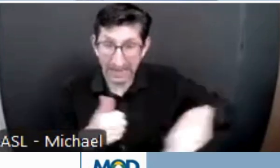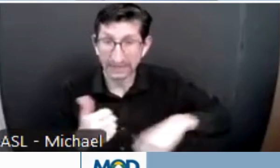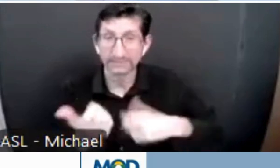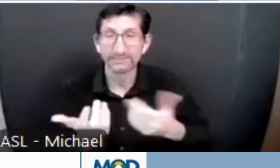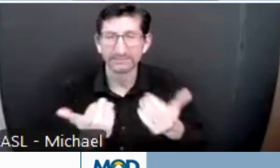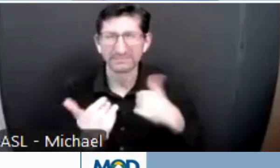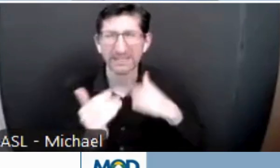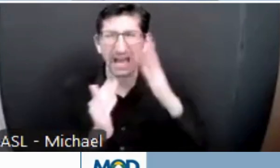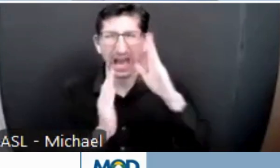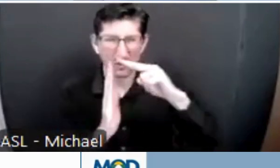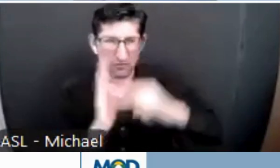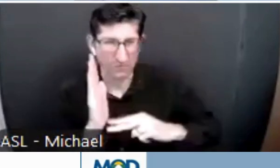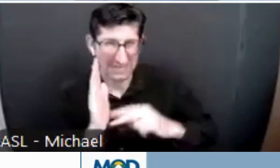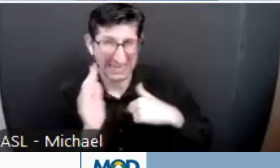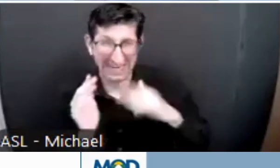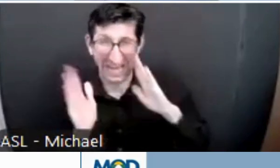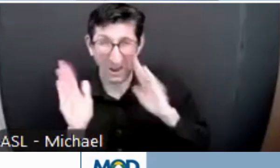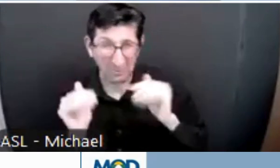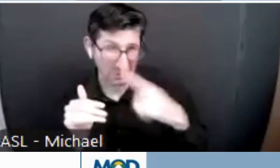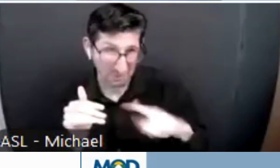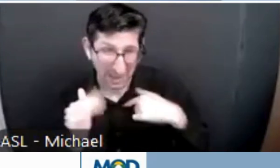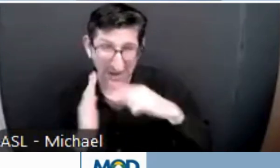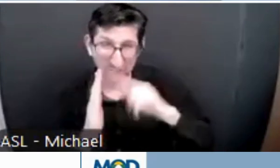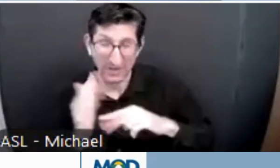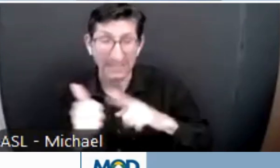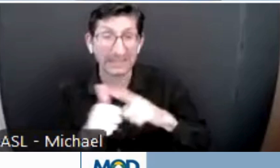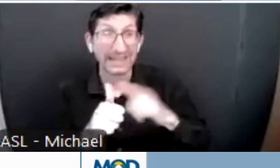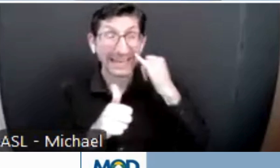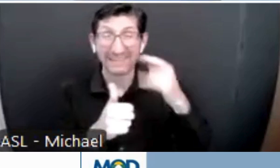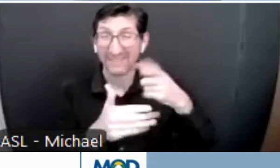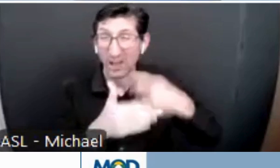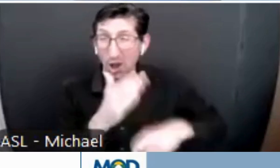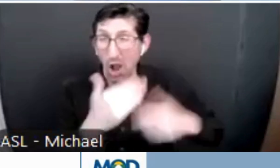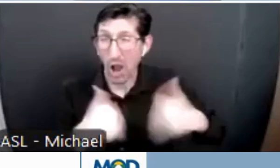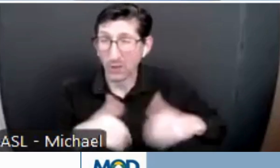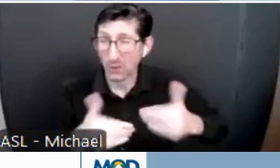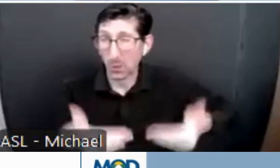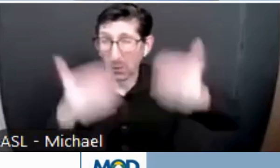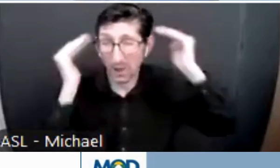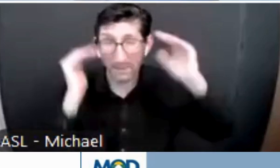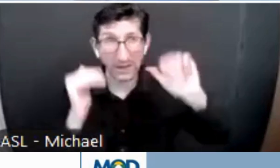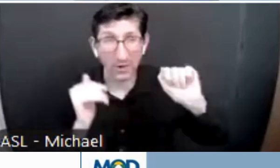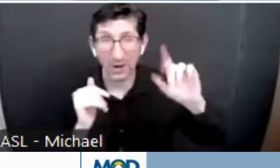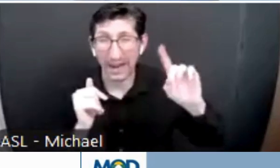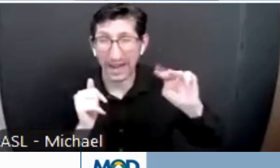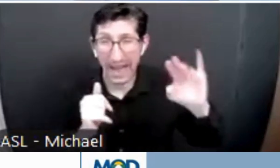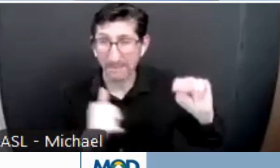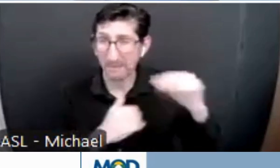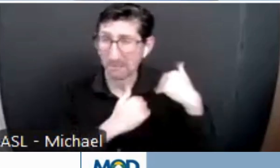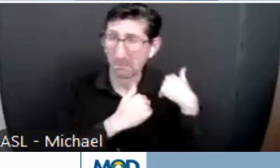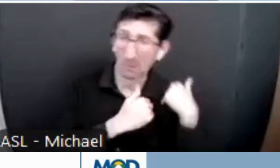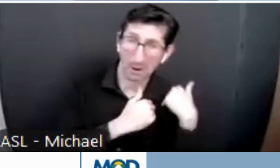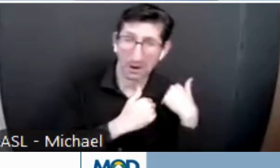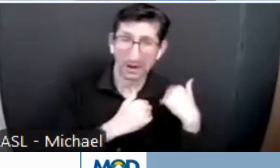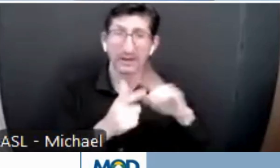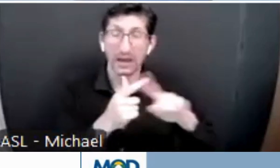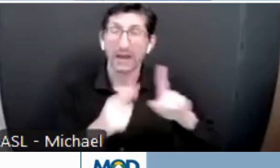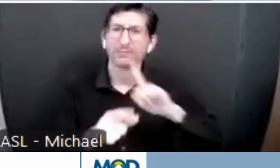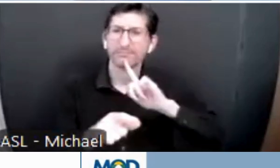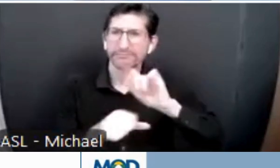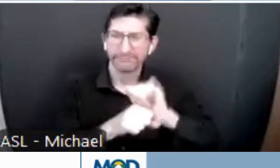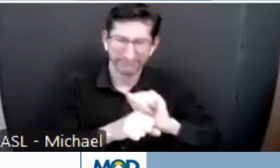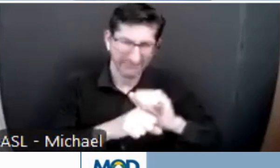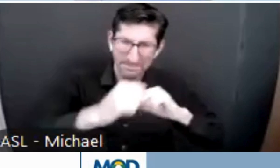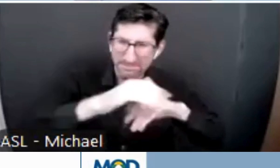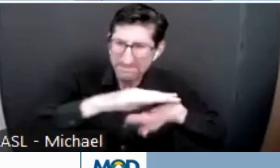And I hope you're okay with that. Undue financial or administrative burden, fundamental alteration of the